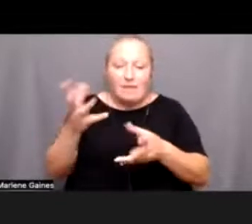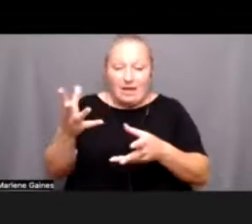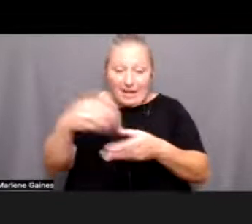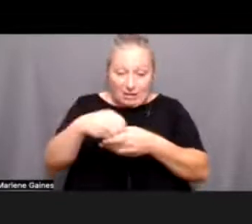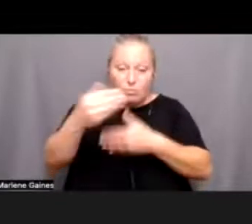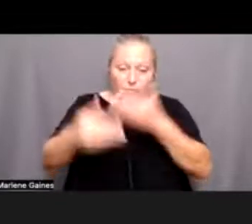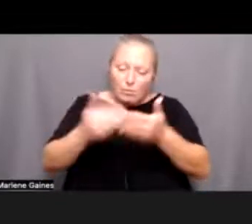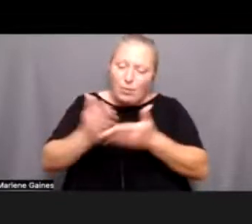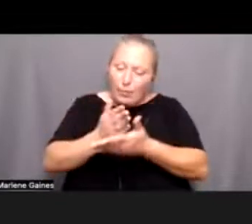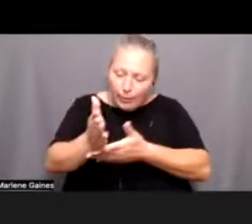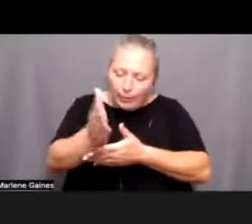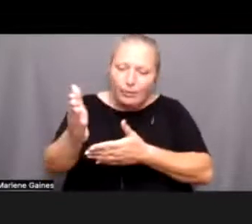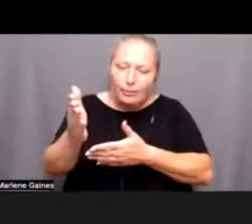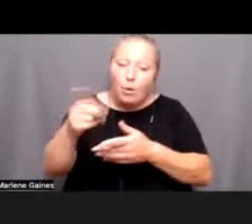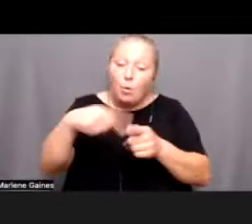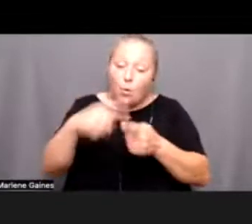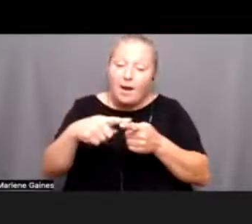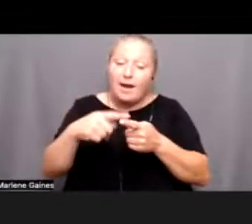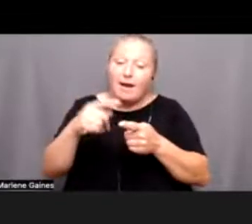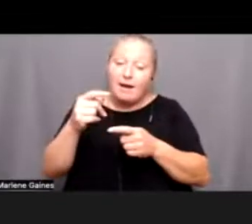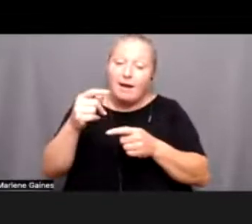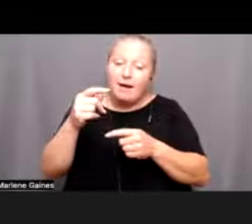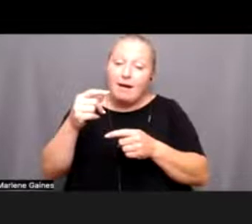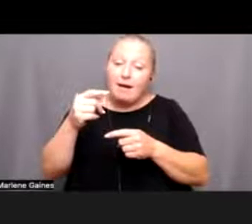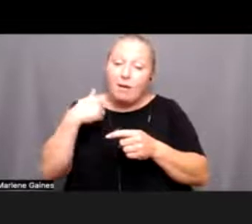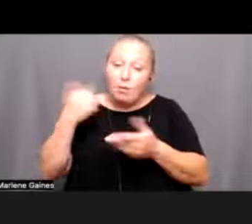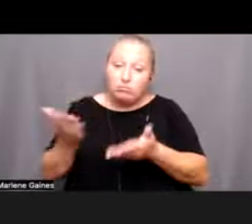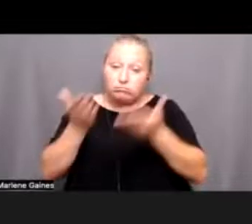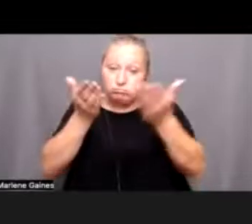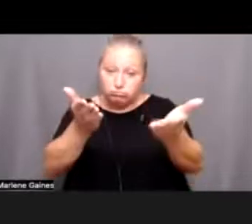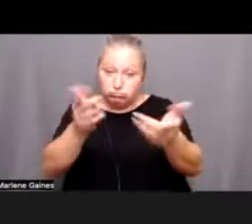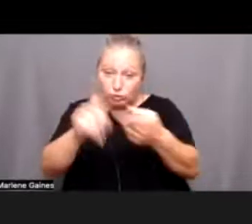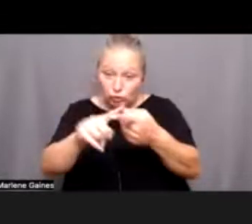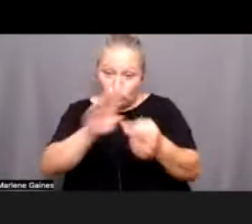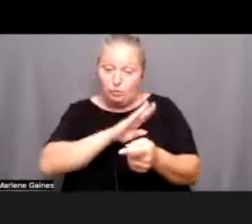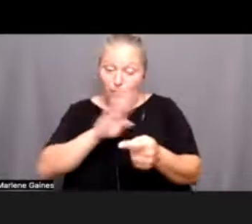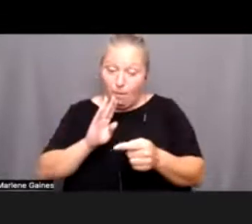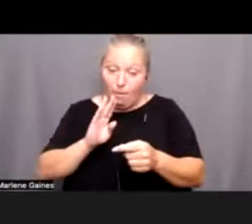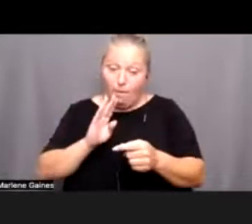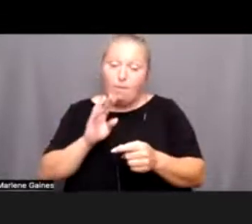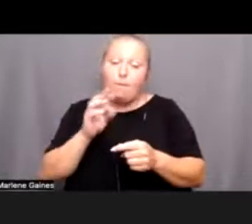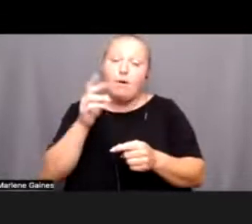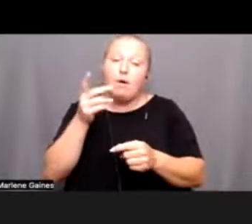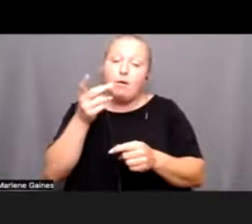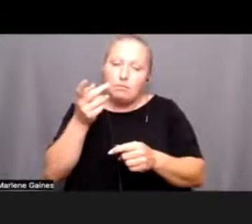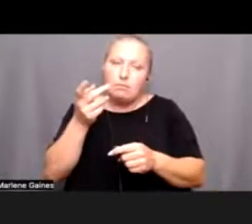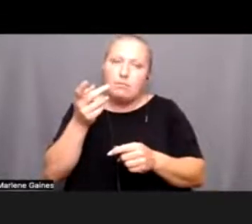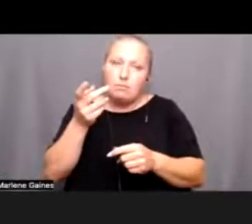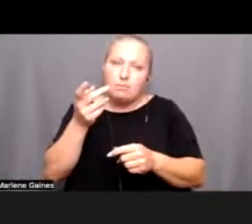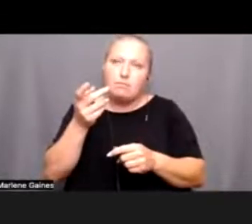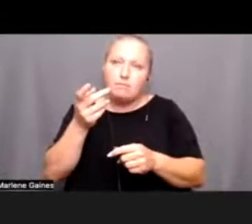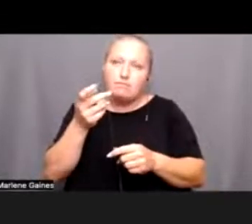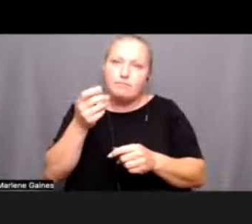through so that when we bring that proposal to the board, it comes